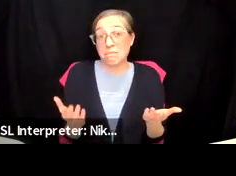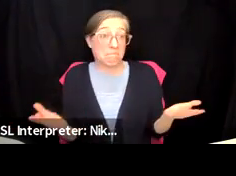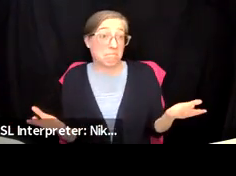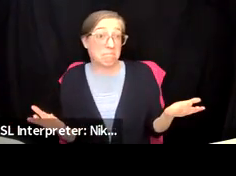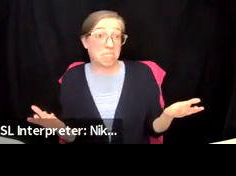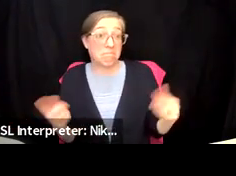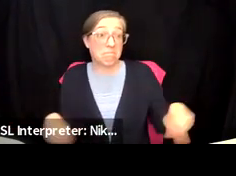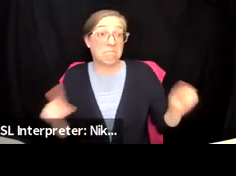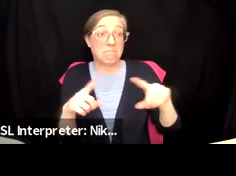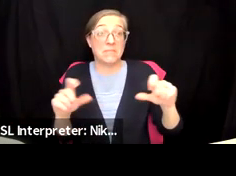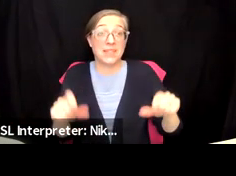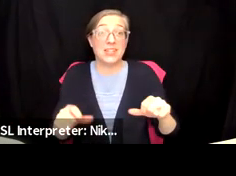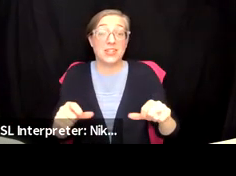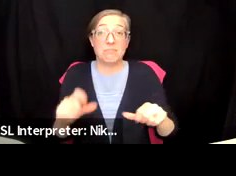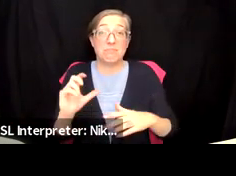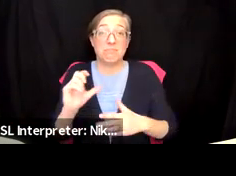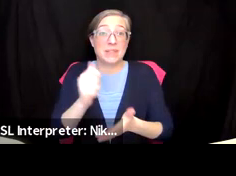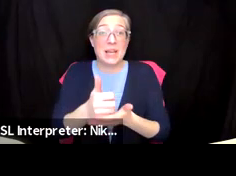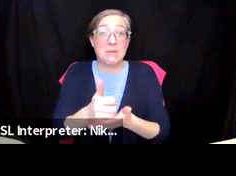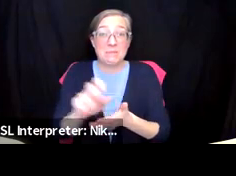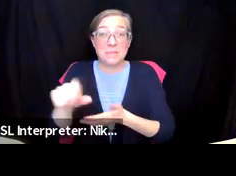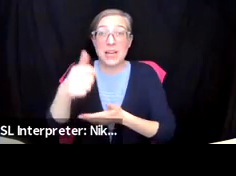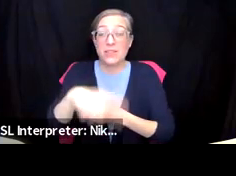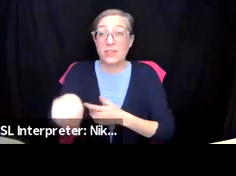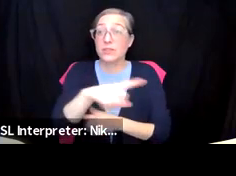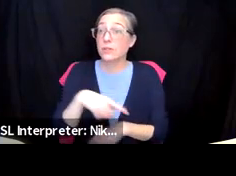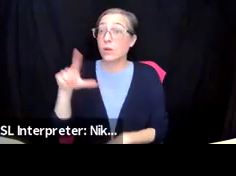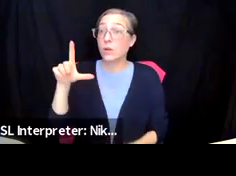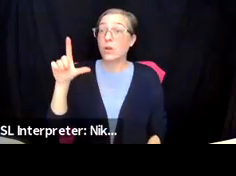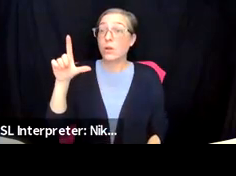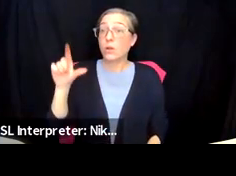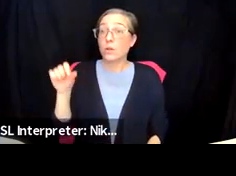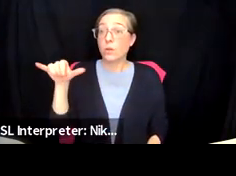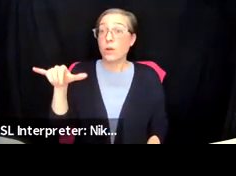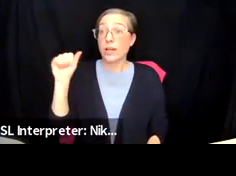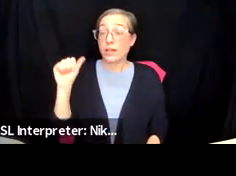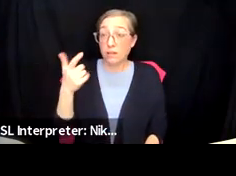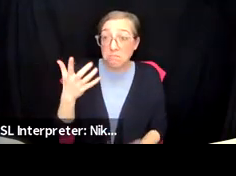Okay. Did you want to say anything, Loya? Or